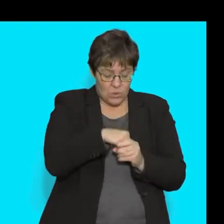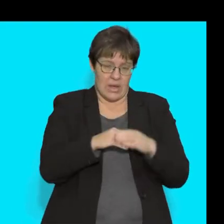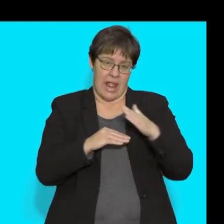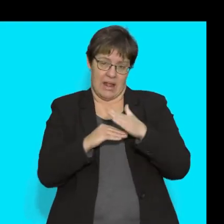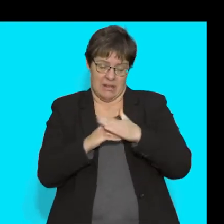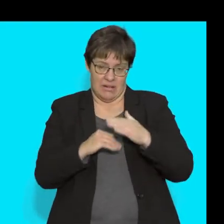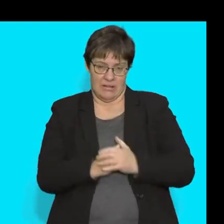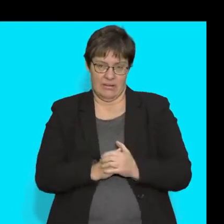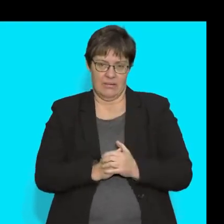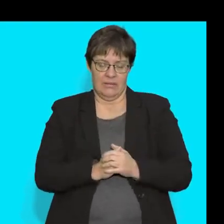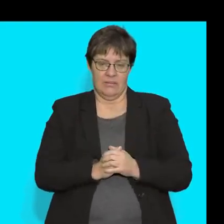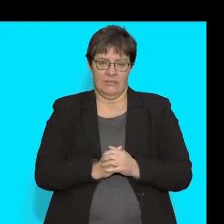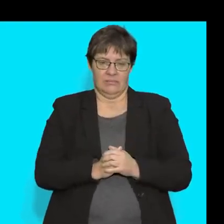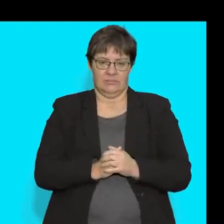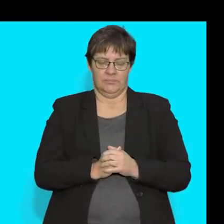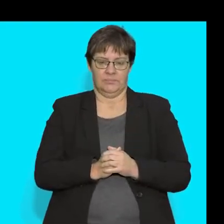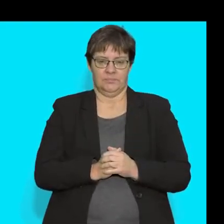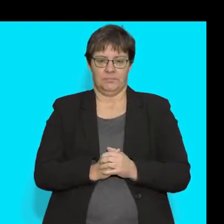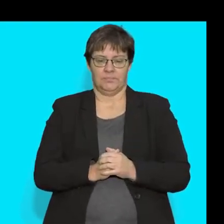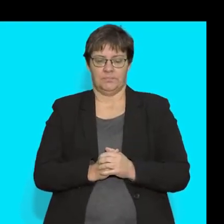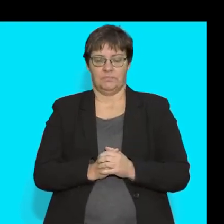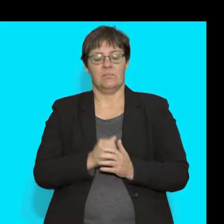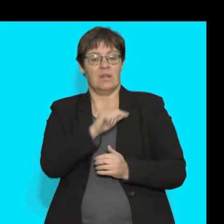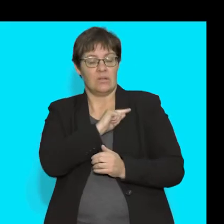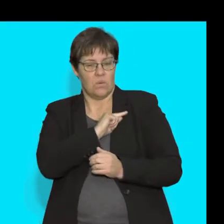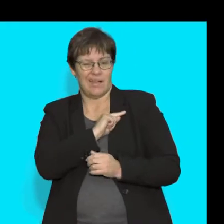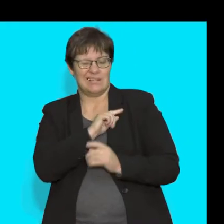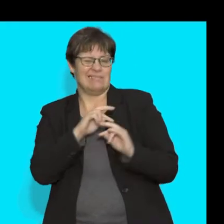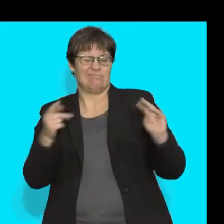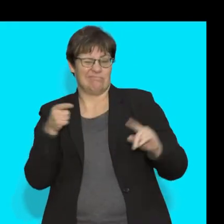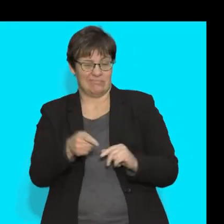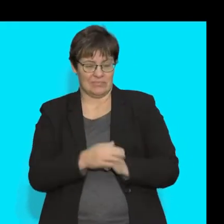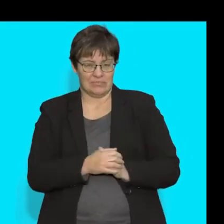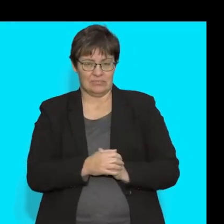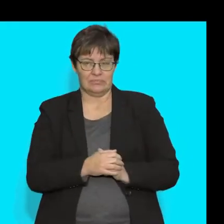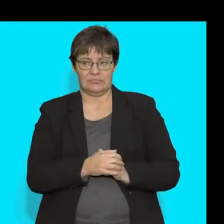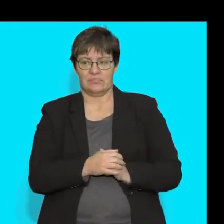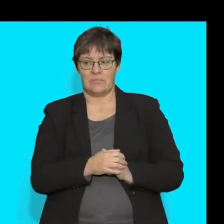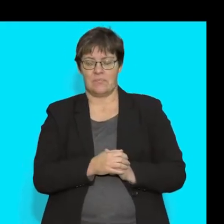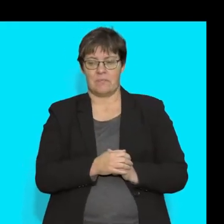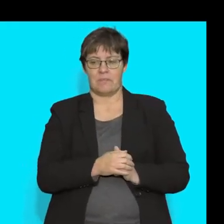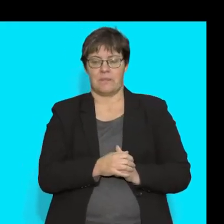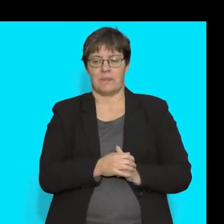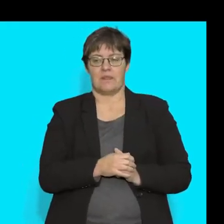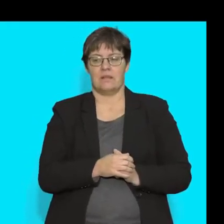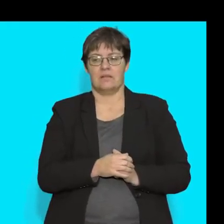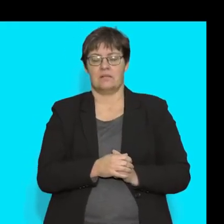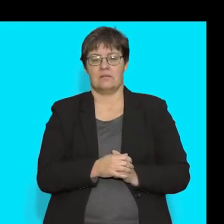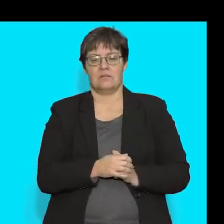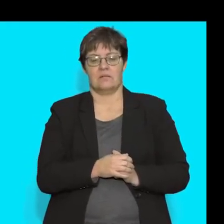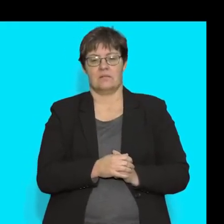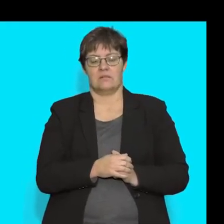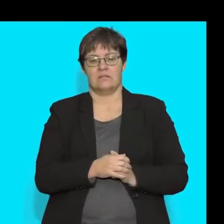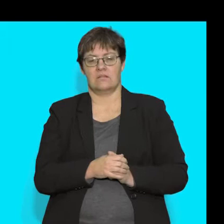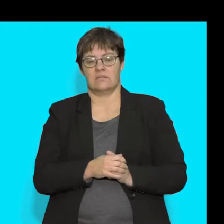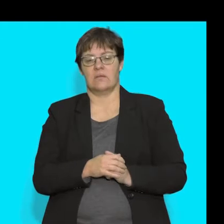included angle and a side. That's why I'm saying it's something of this nature, right? And then you can close your triangle there, and then